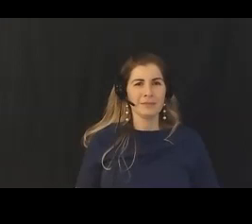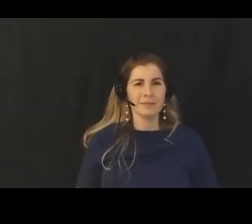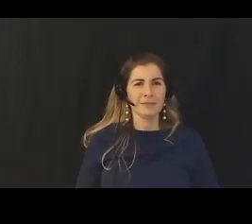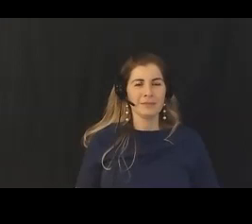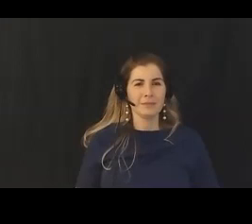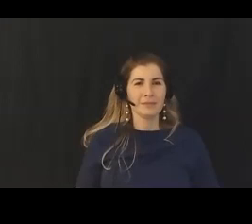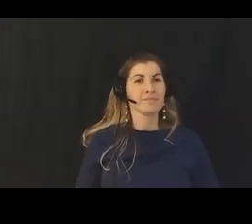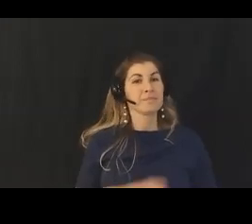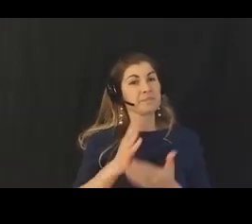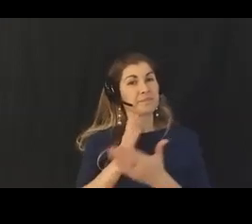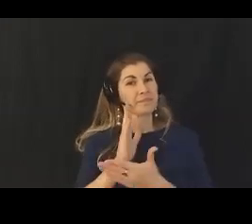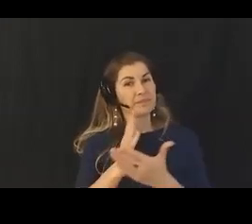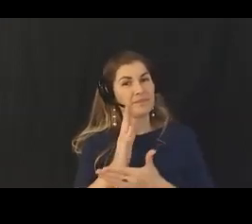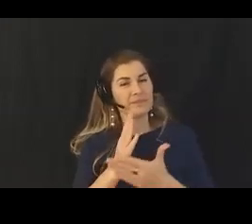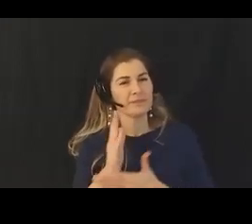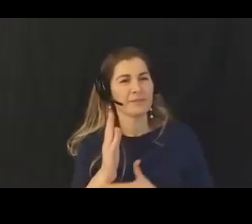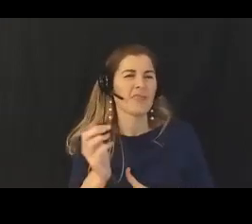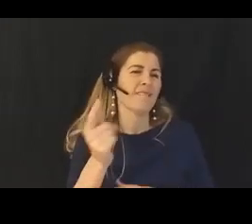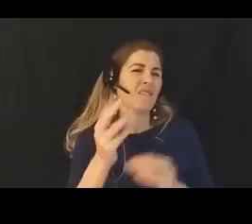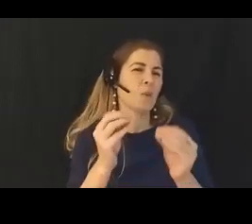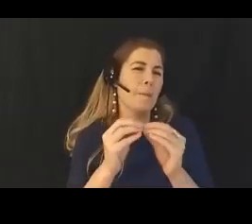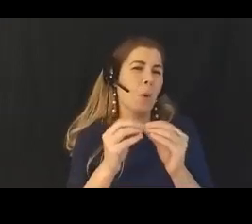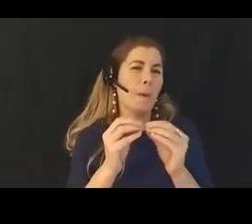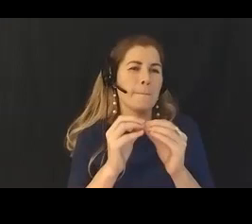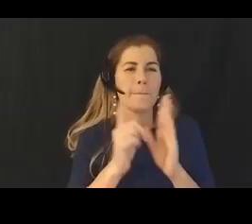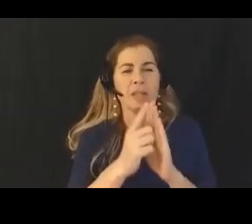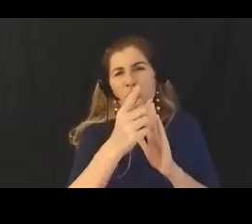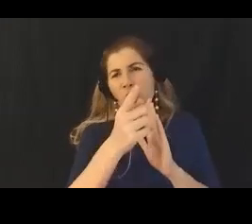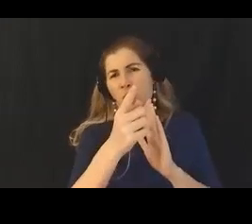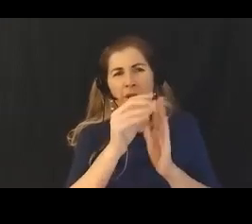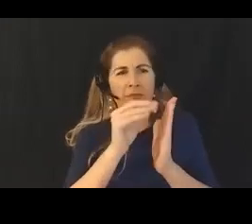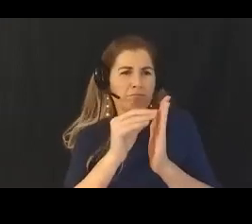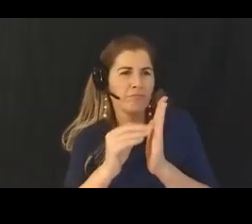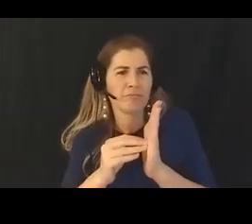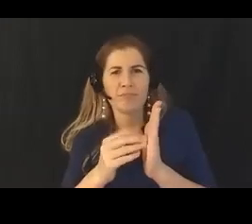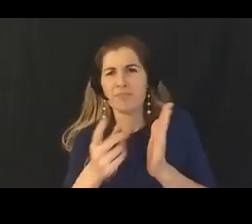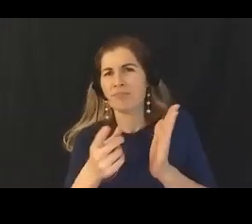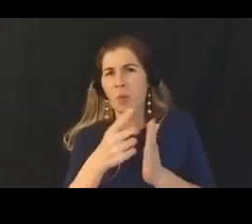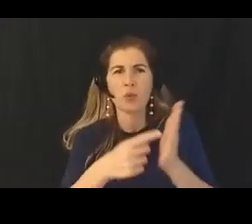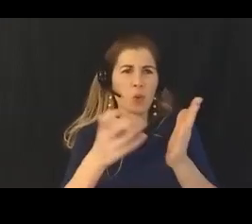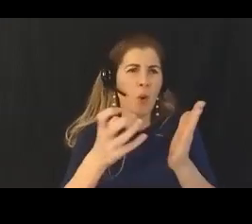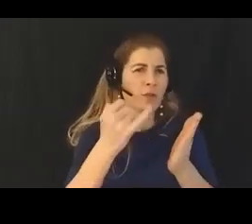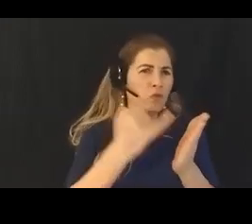All right, just give you a couple more seconds to jot down whatever you want to jot down or draw.